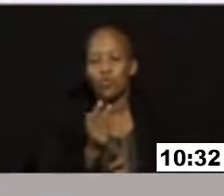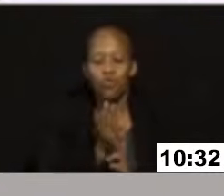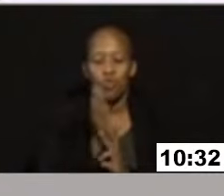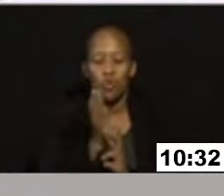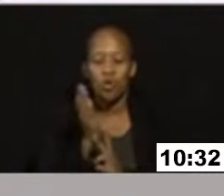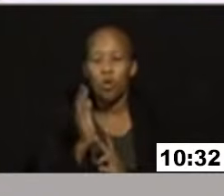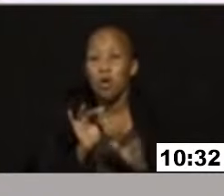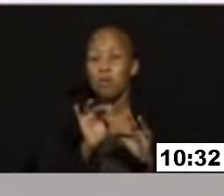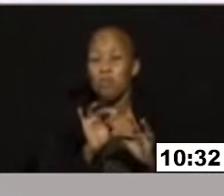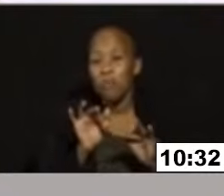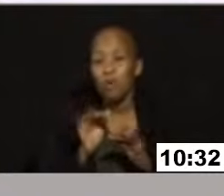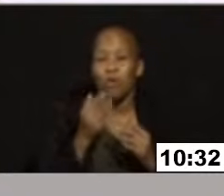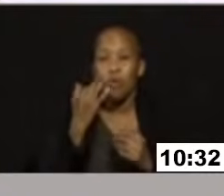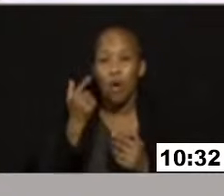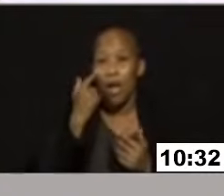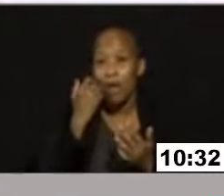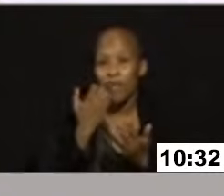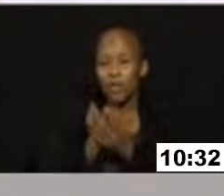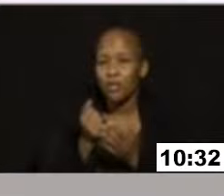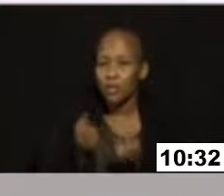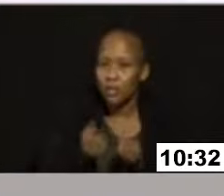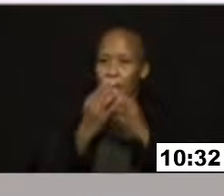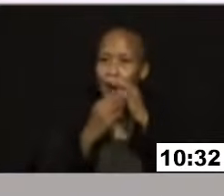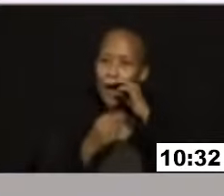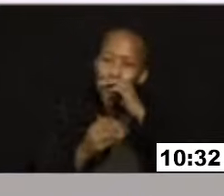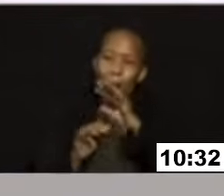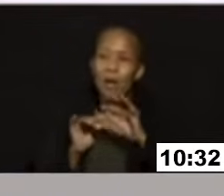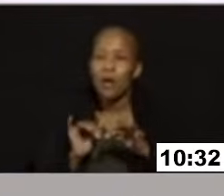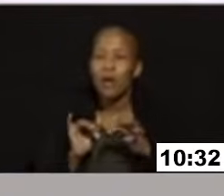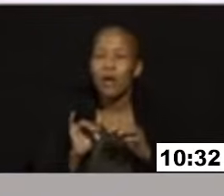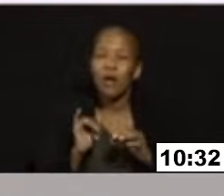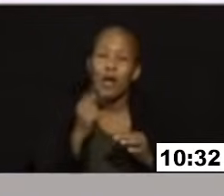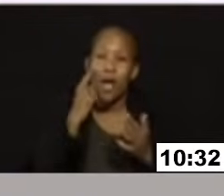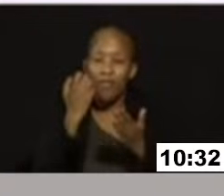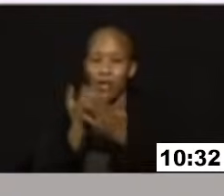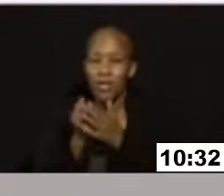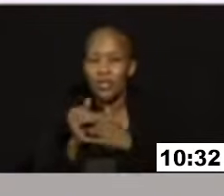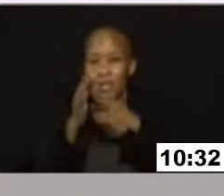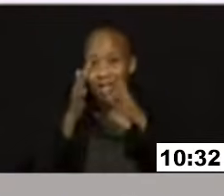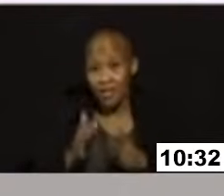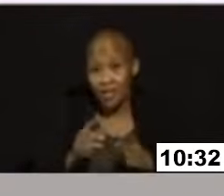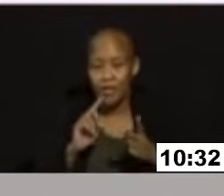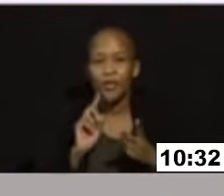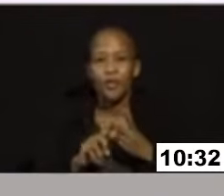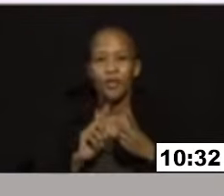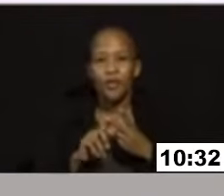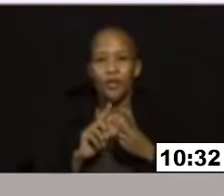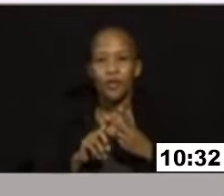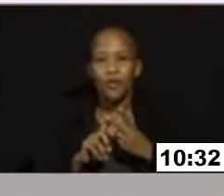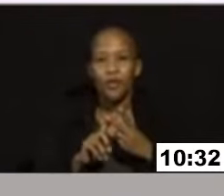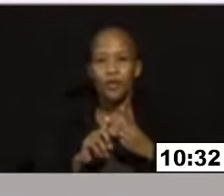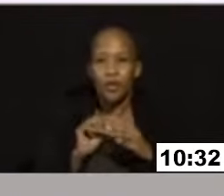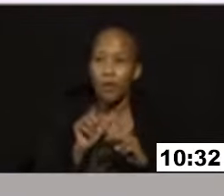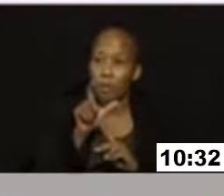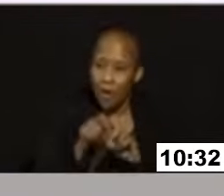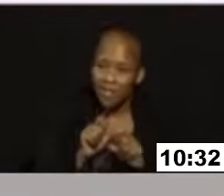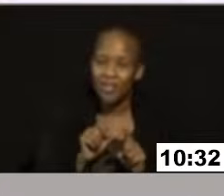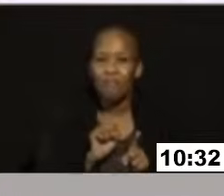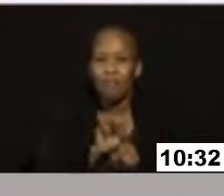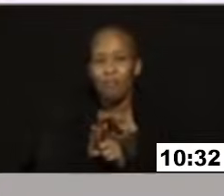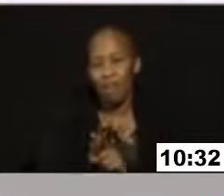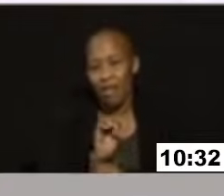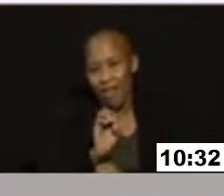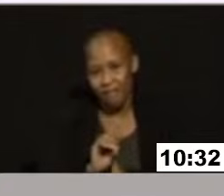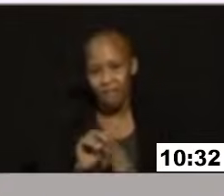to the Commission? Witnesses presented by the Commission's evidence leader and implicated persons and their